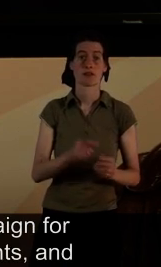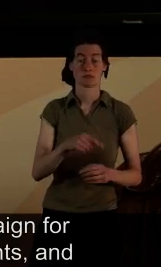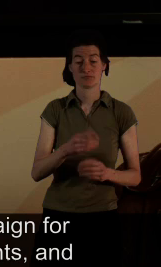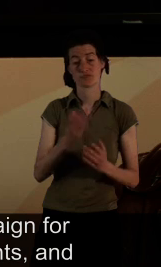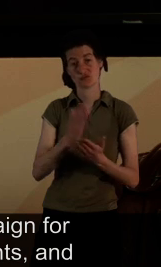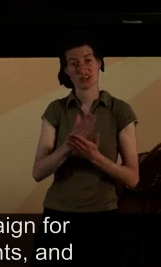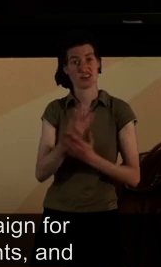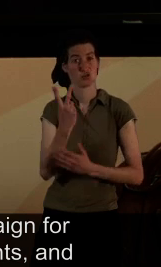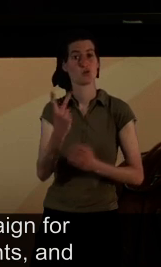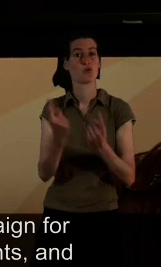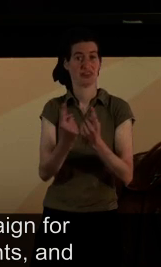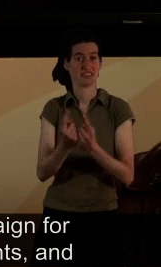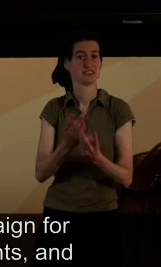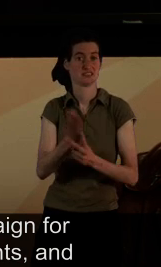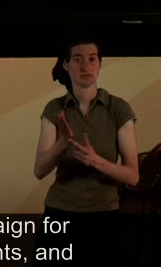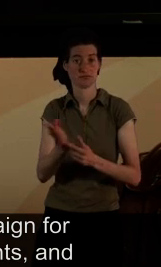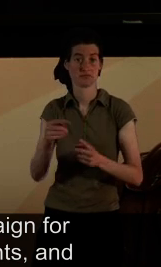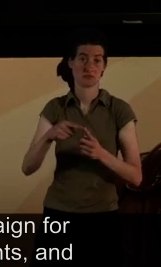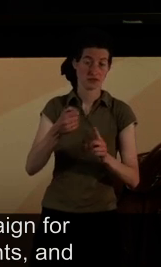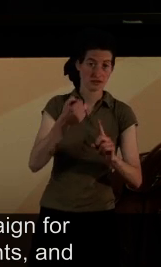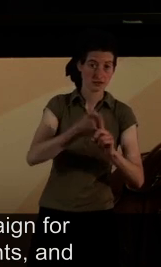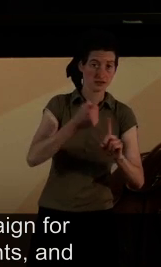do two things really. We campaign